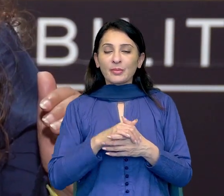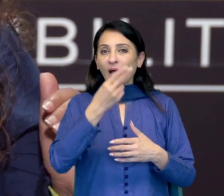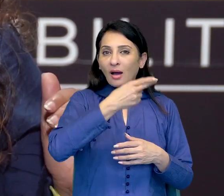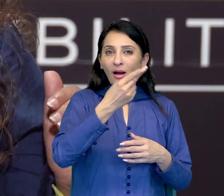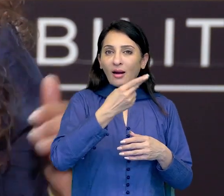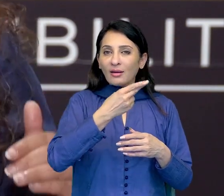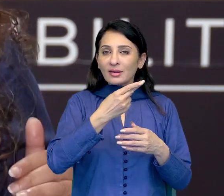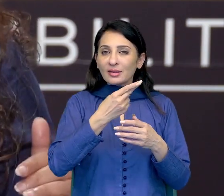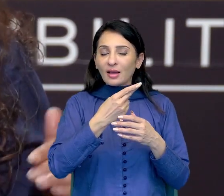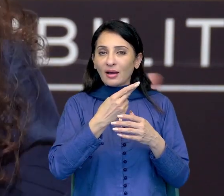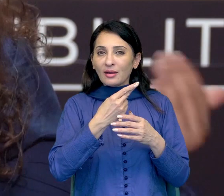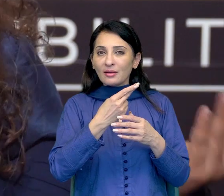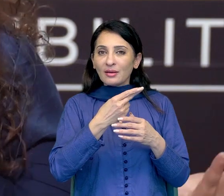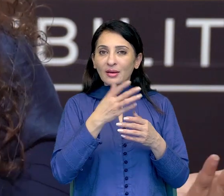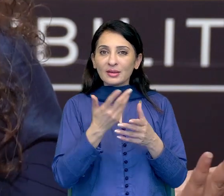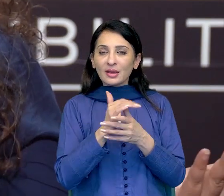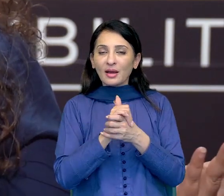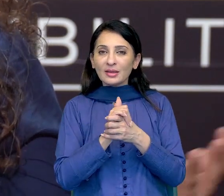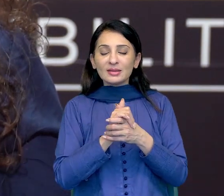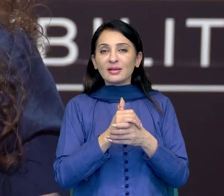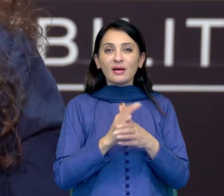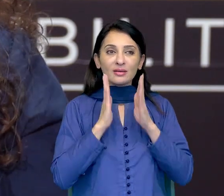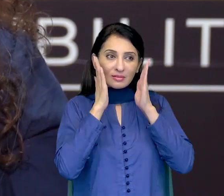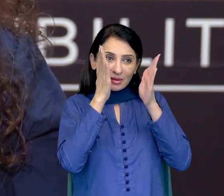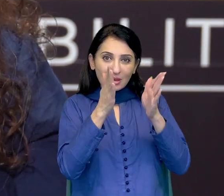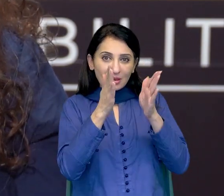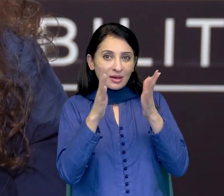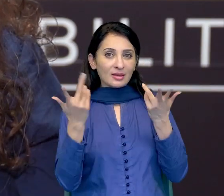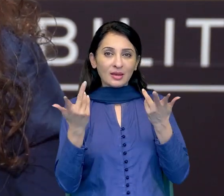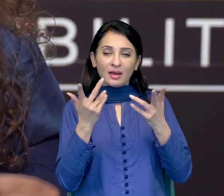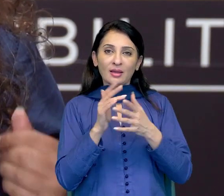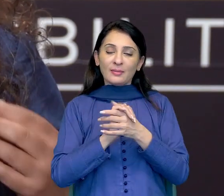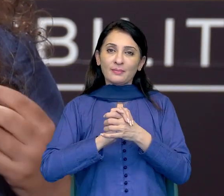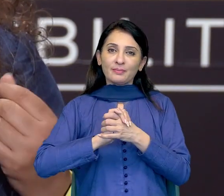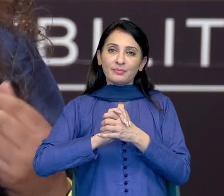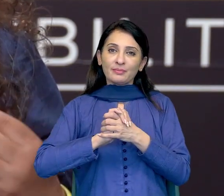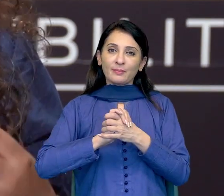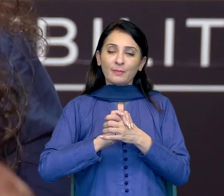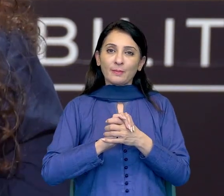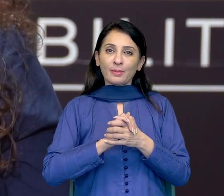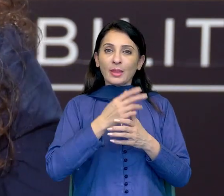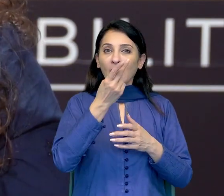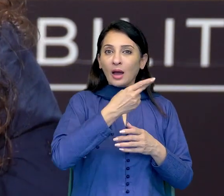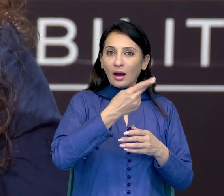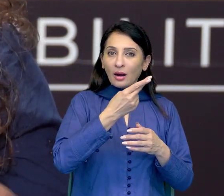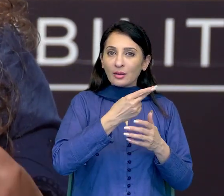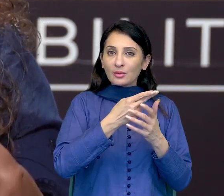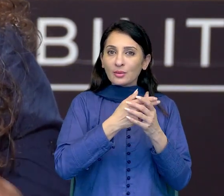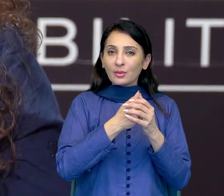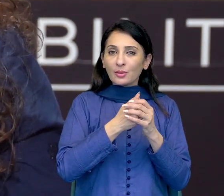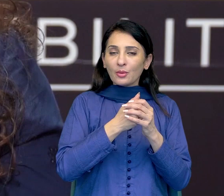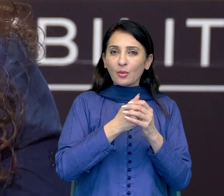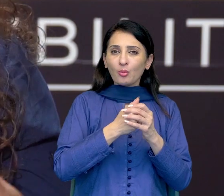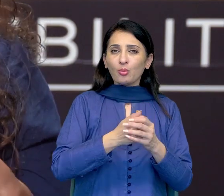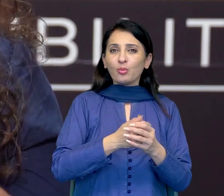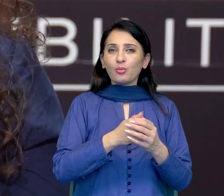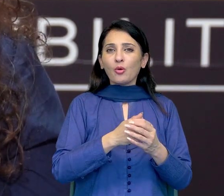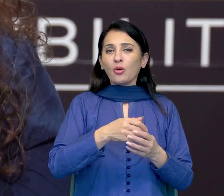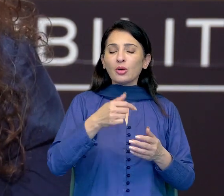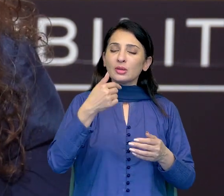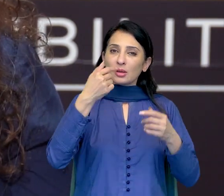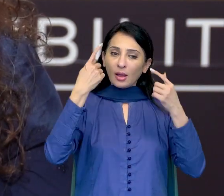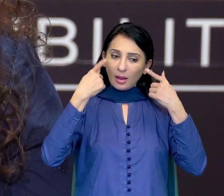supreme. Yes, it is very sublime, but that subliminal, the